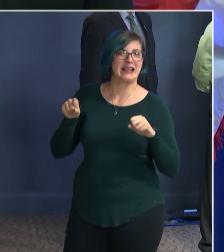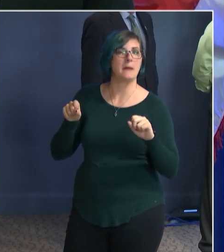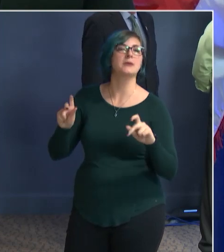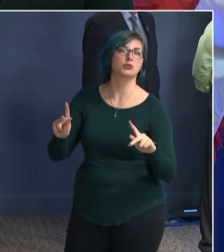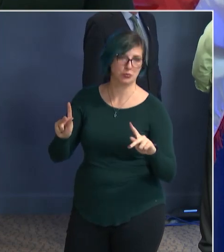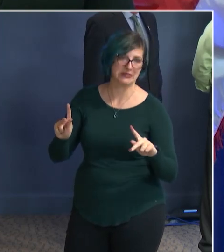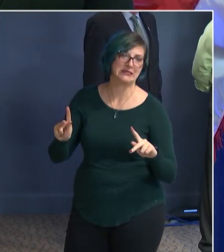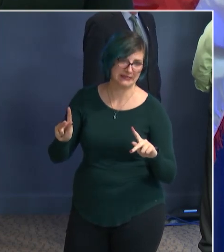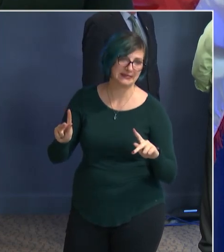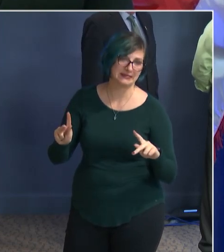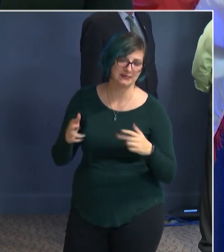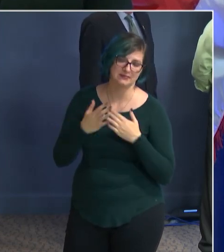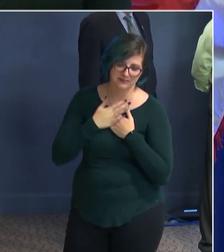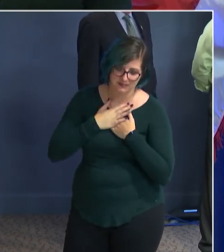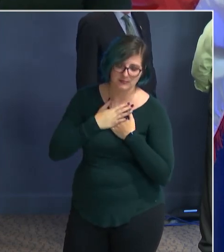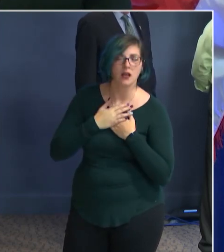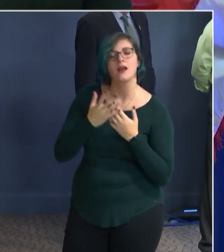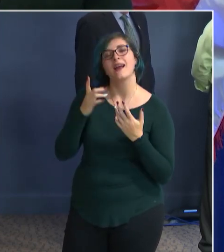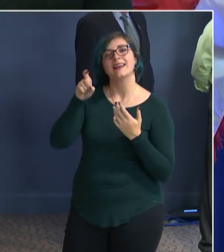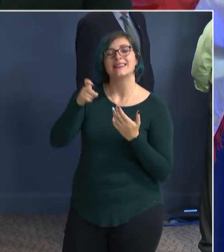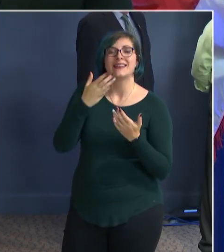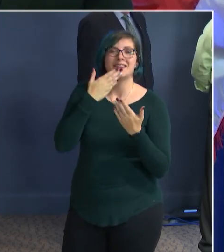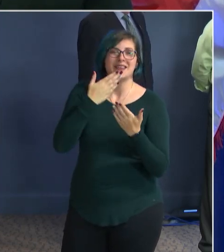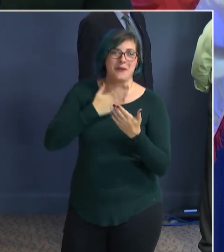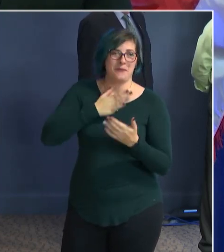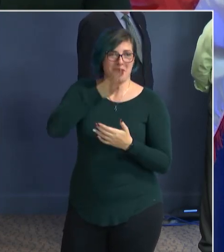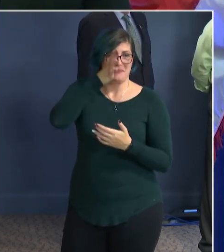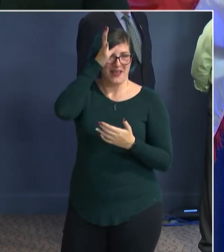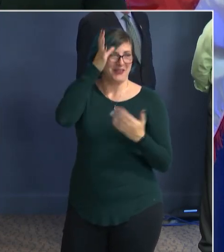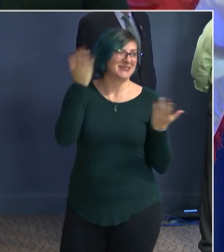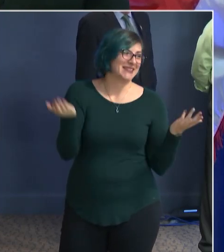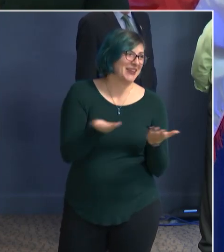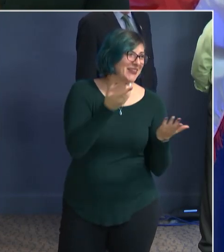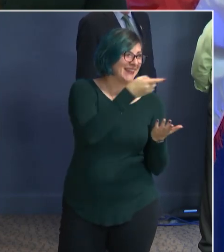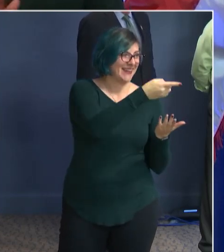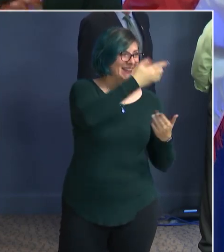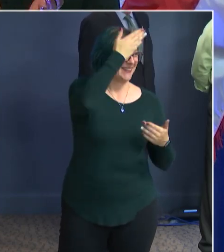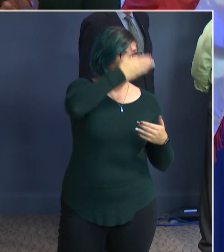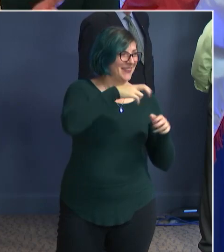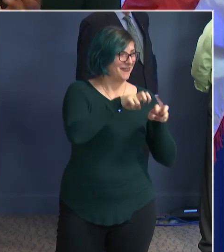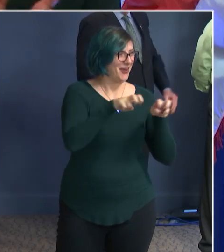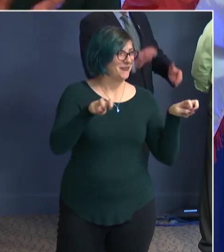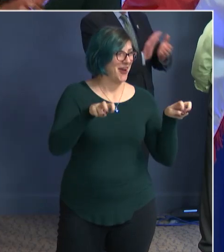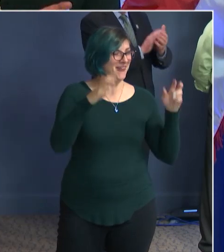opportunity, and I have to thank my parents that are here, sitting in the first row,